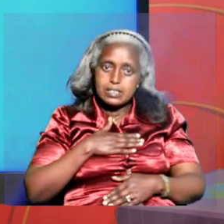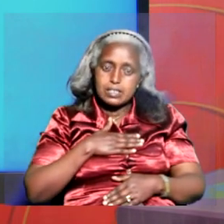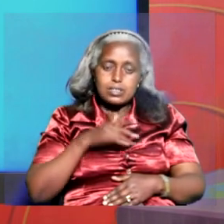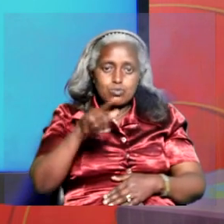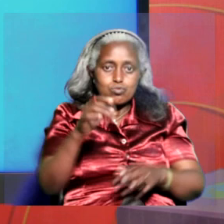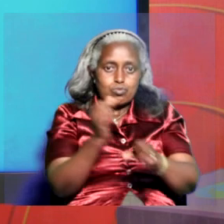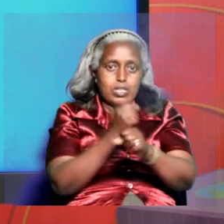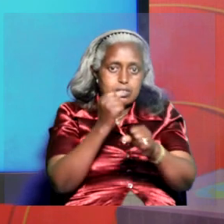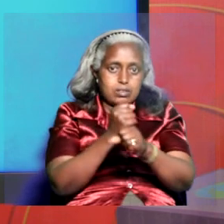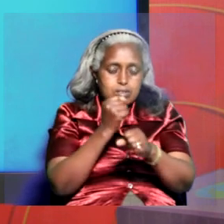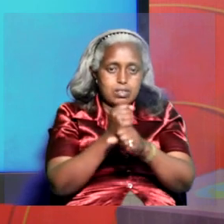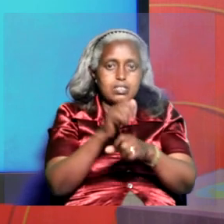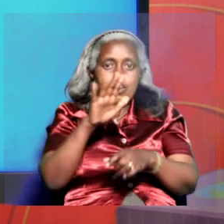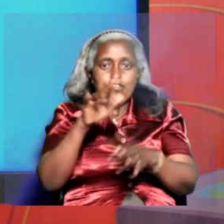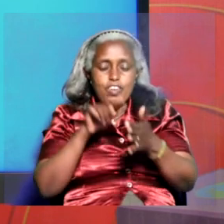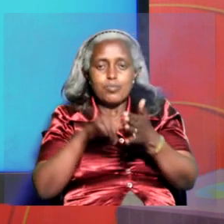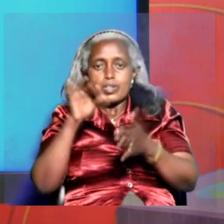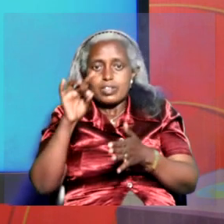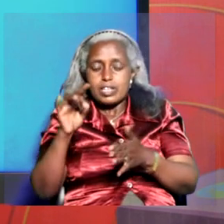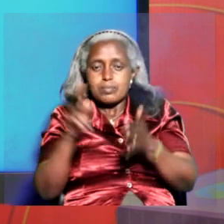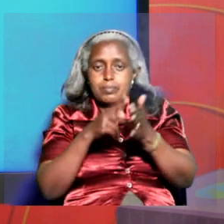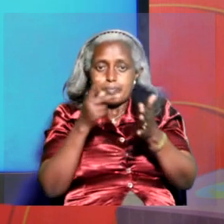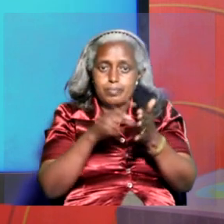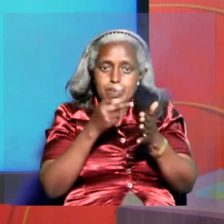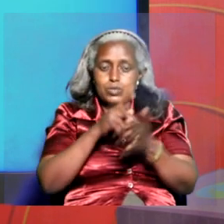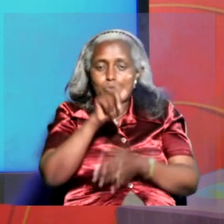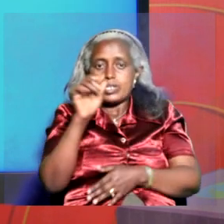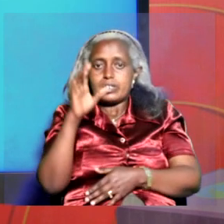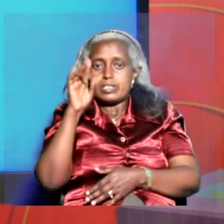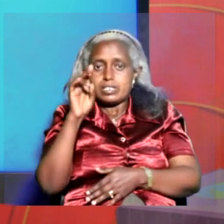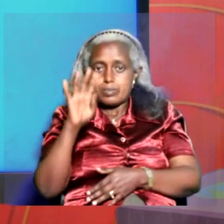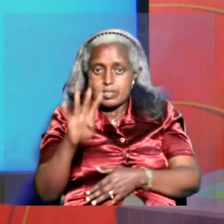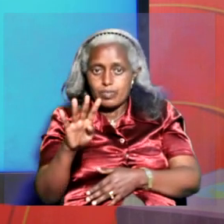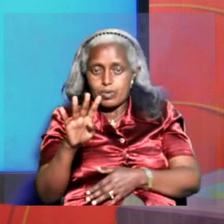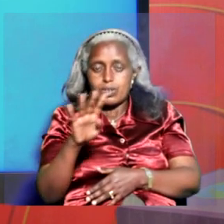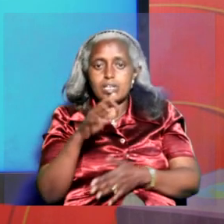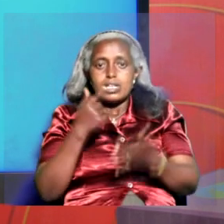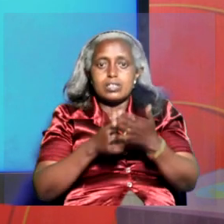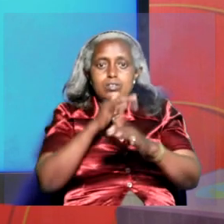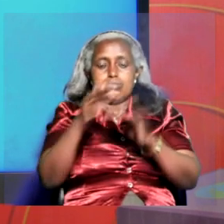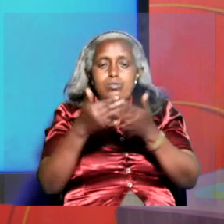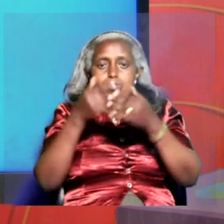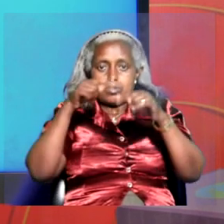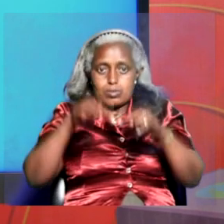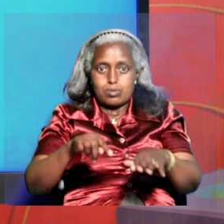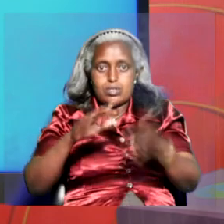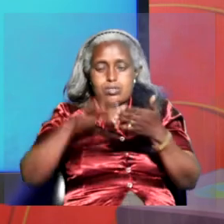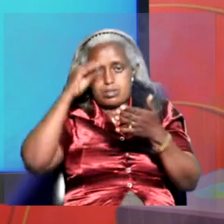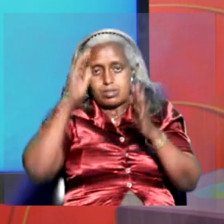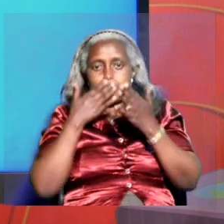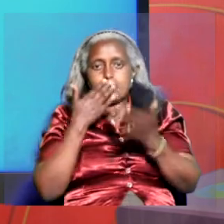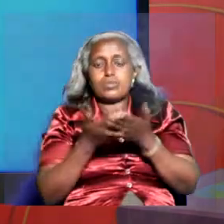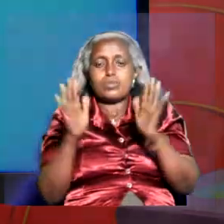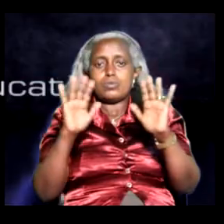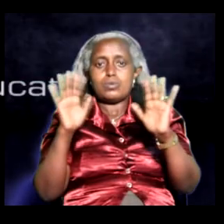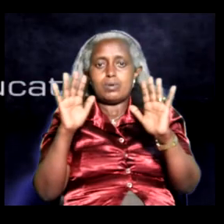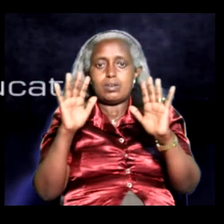do exercise 5.8 on page 174. This is all about today's lesson. Goodbye.